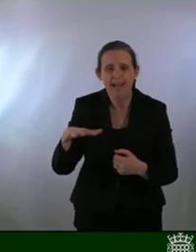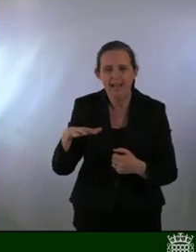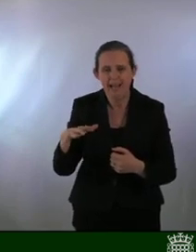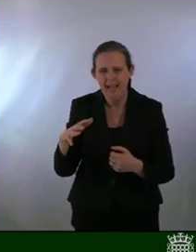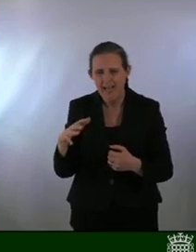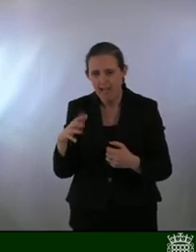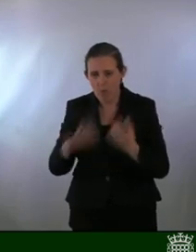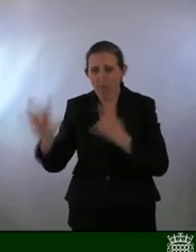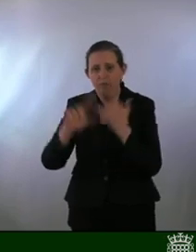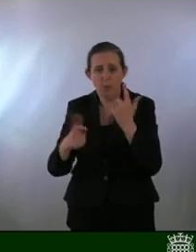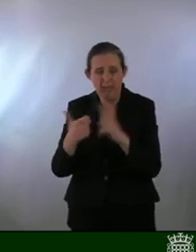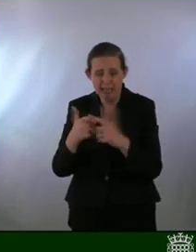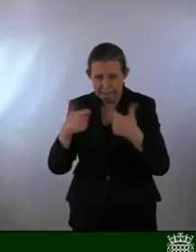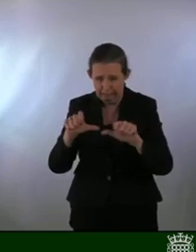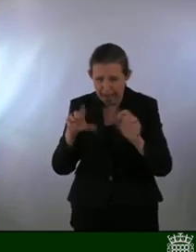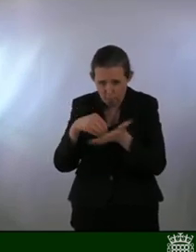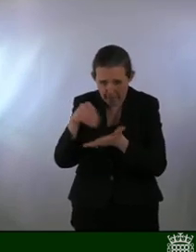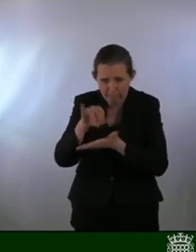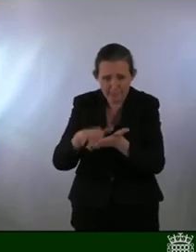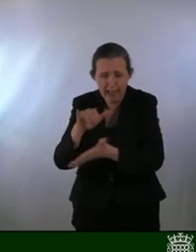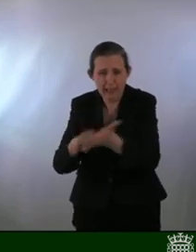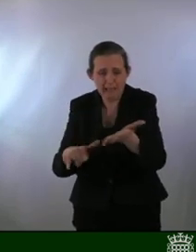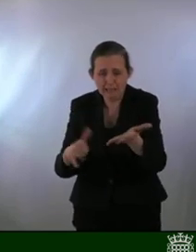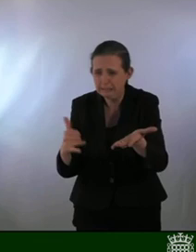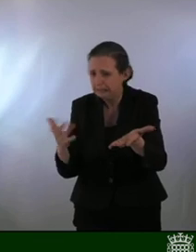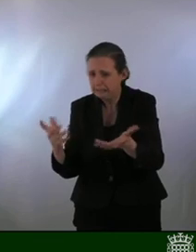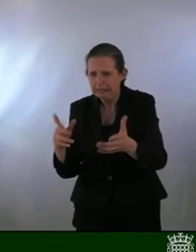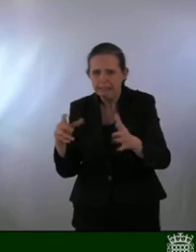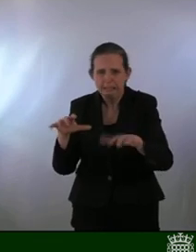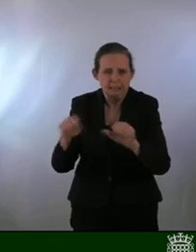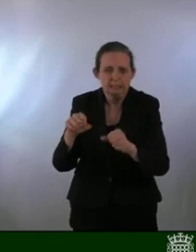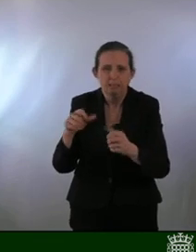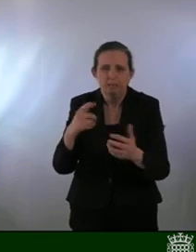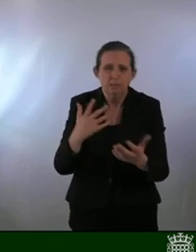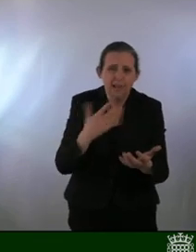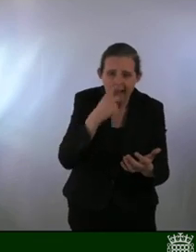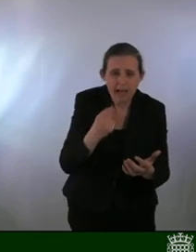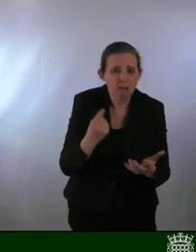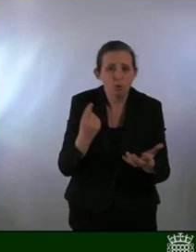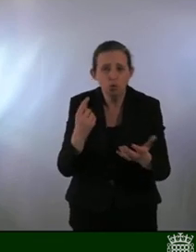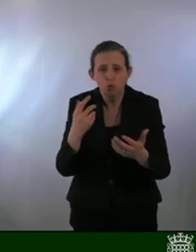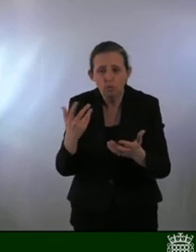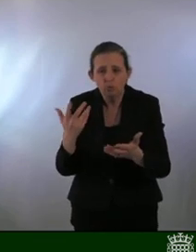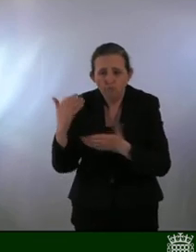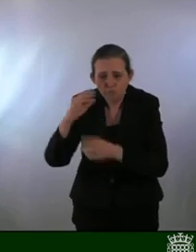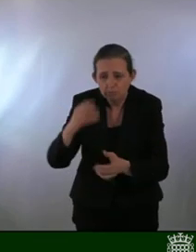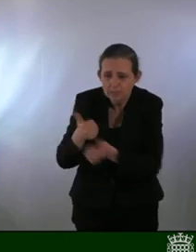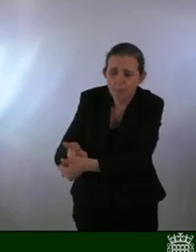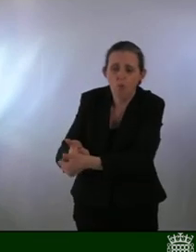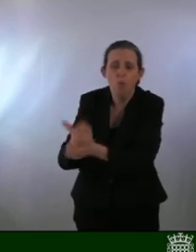as usual. What measures specifically can the government take to introduce rates relief for families and for businesses,